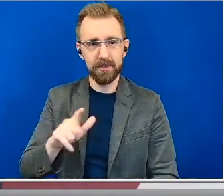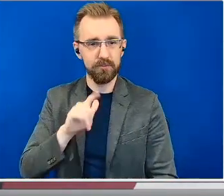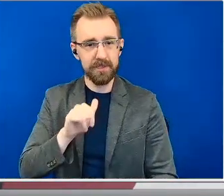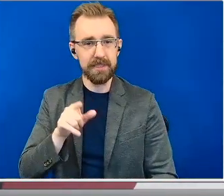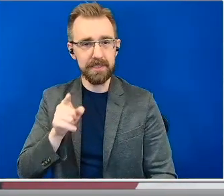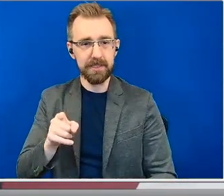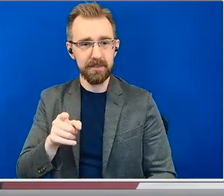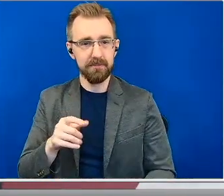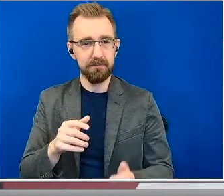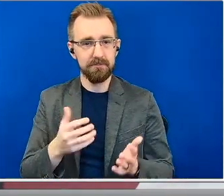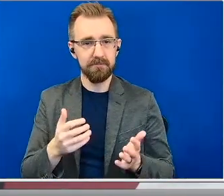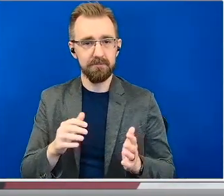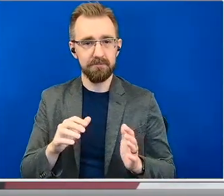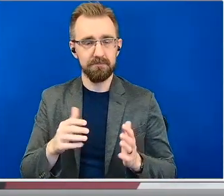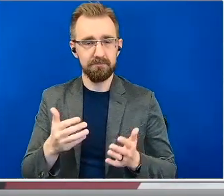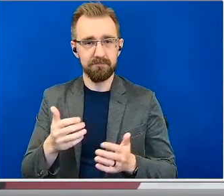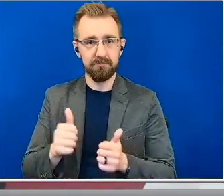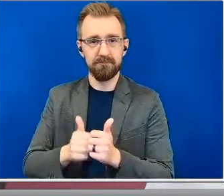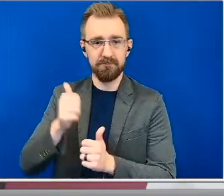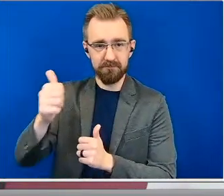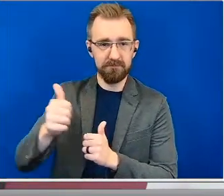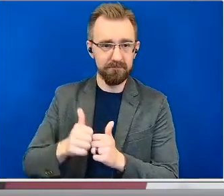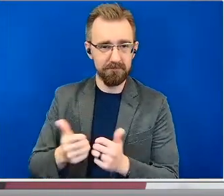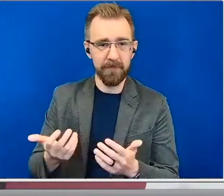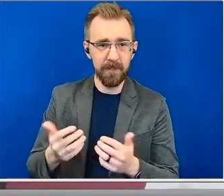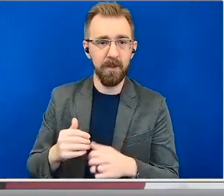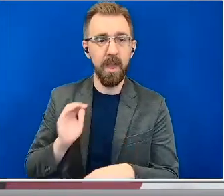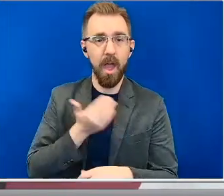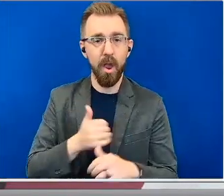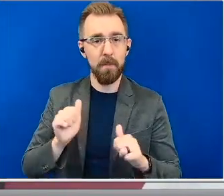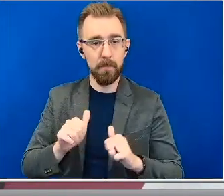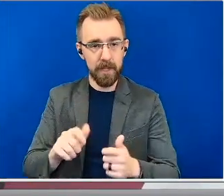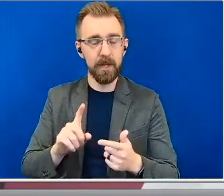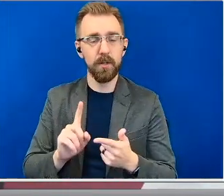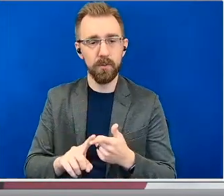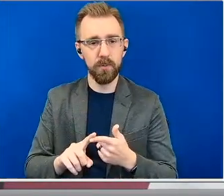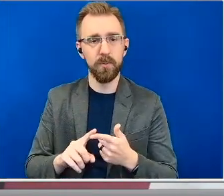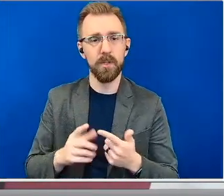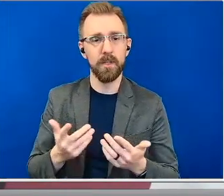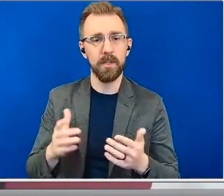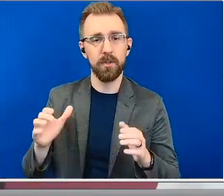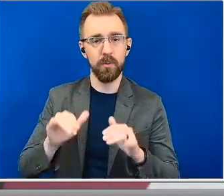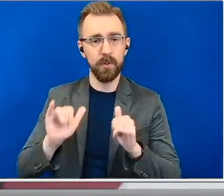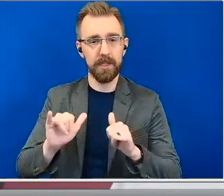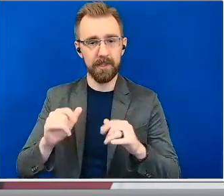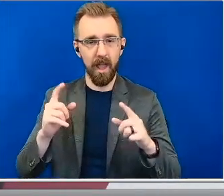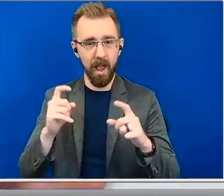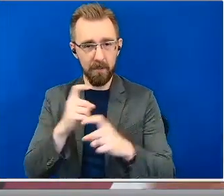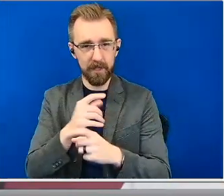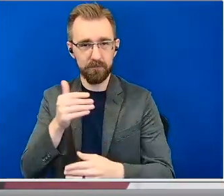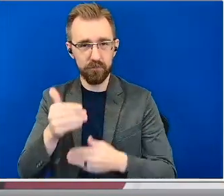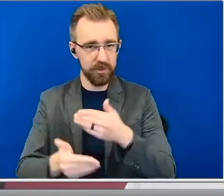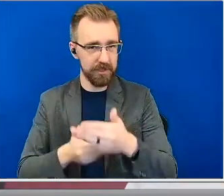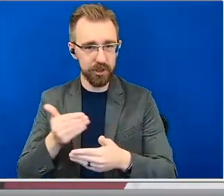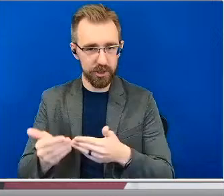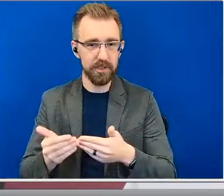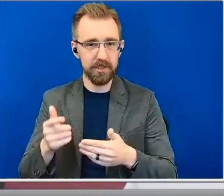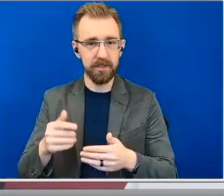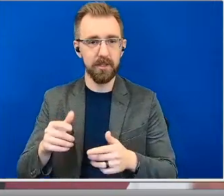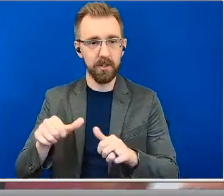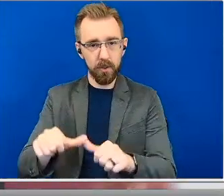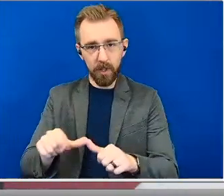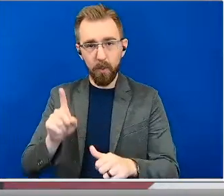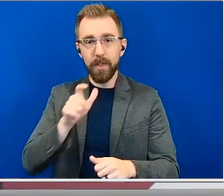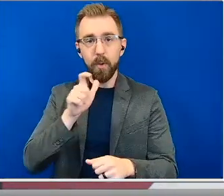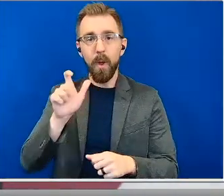Kansans. So our ability for us to do these complex procedures in a location where they don't have to come all the way up